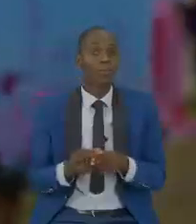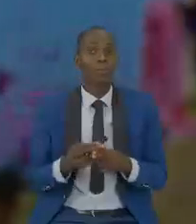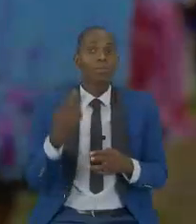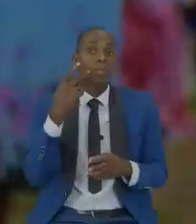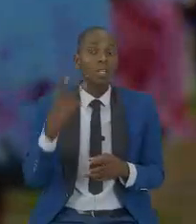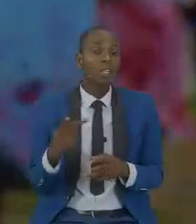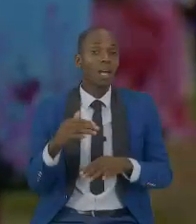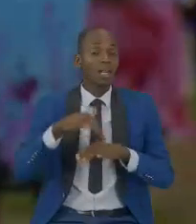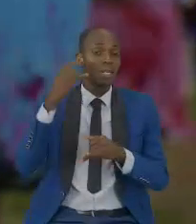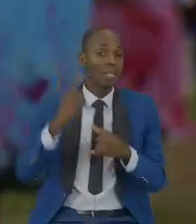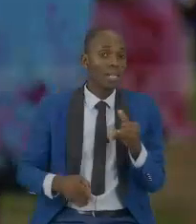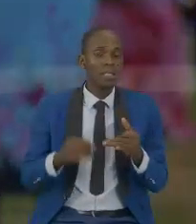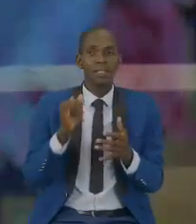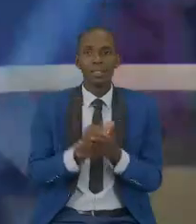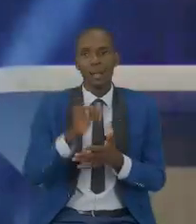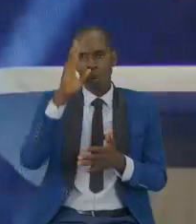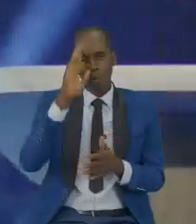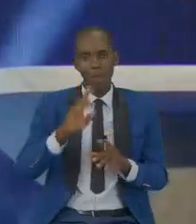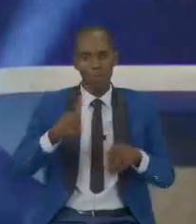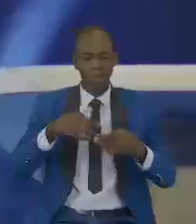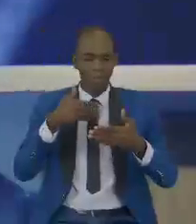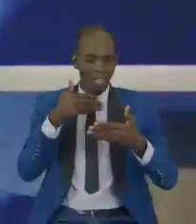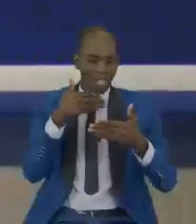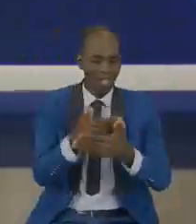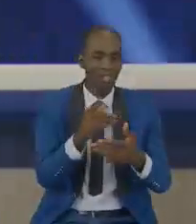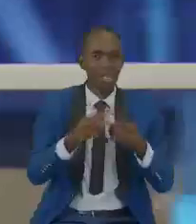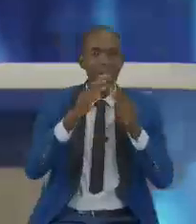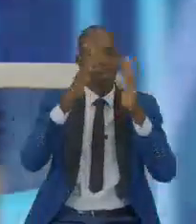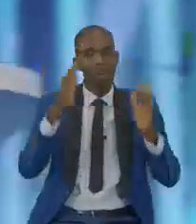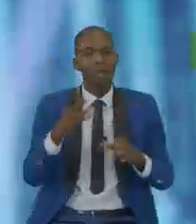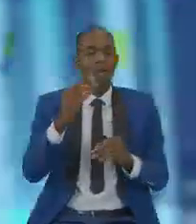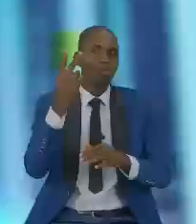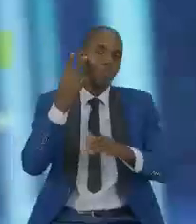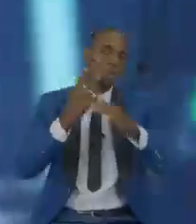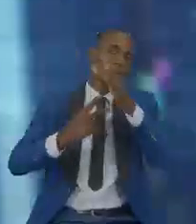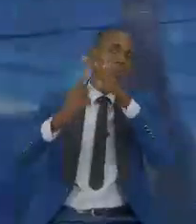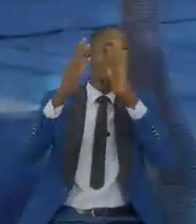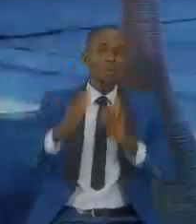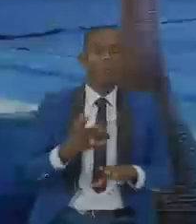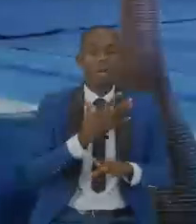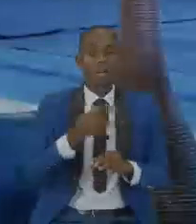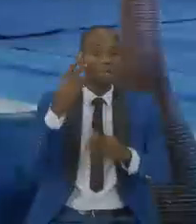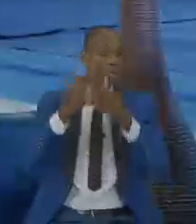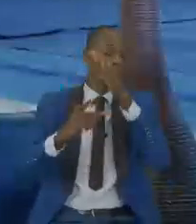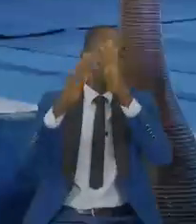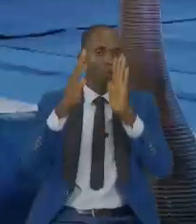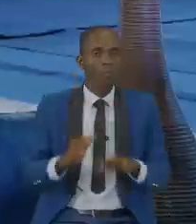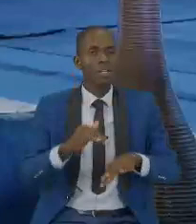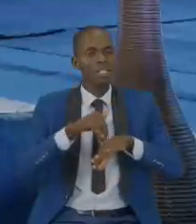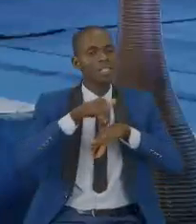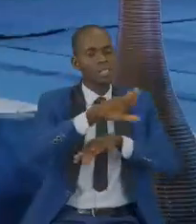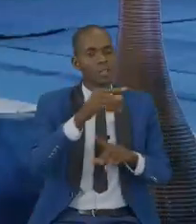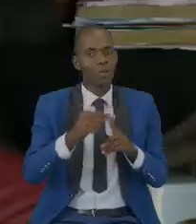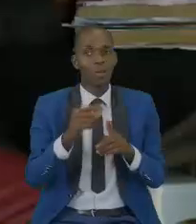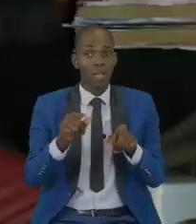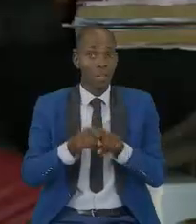go to the house, near the house of the prophet, and the prophet sent a message to him, like the message